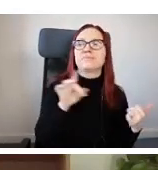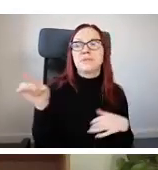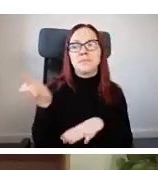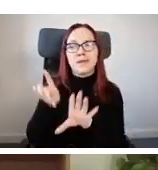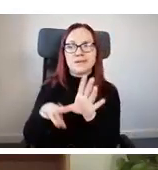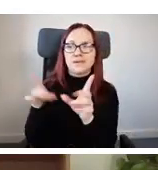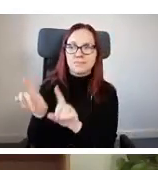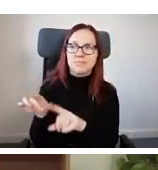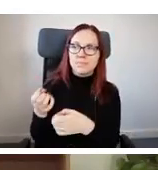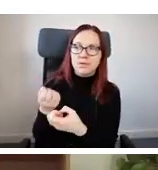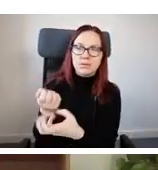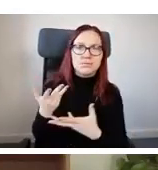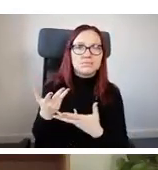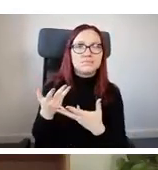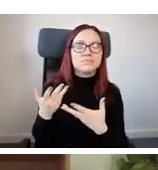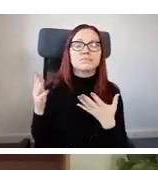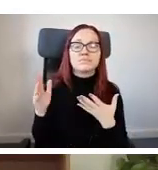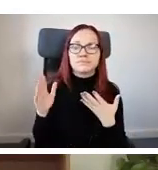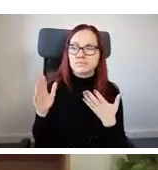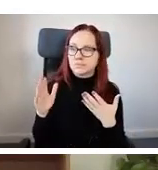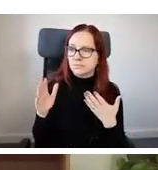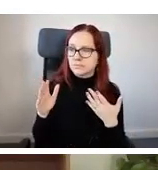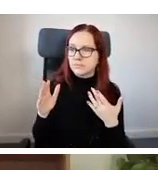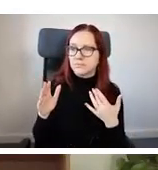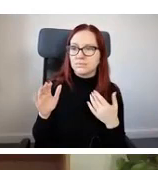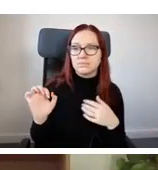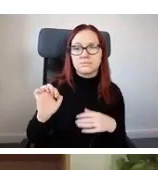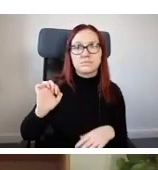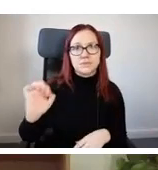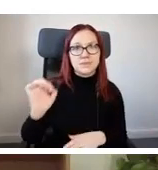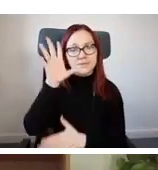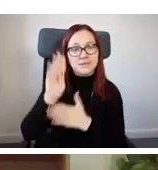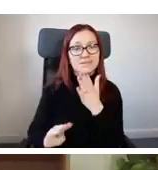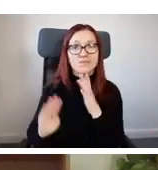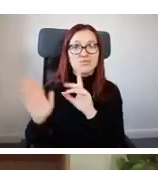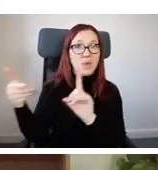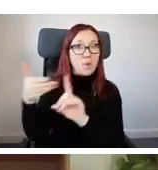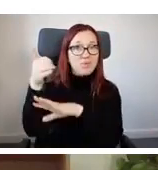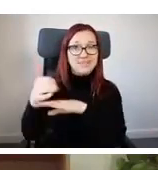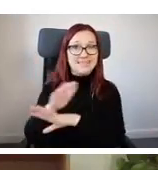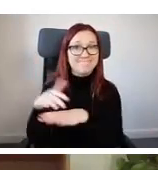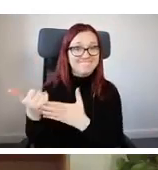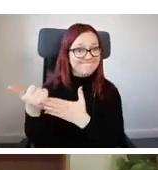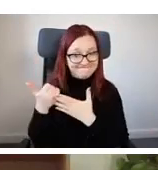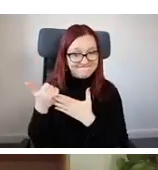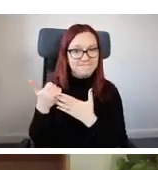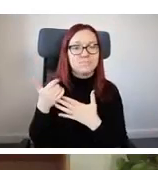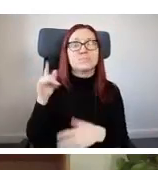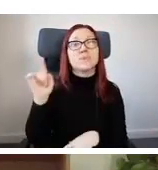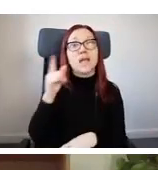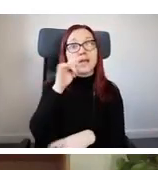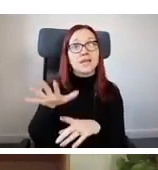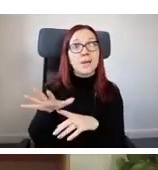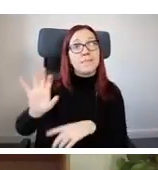people were mentioning that that in their experience, goal setting was not helpful, and those can be country specific. For example,